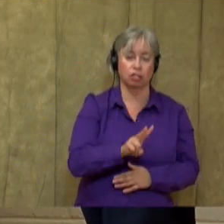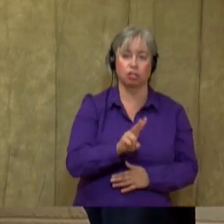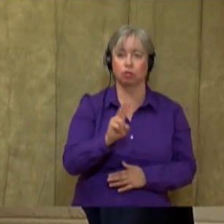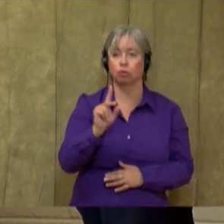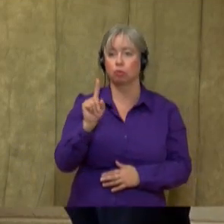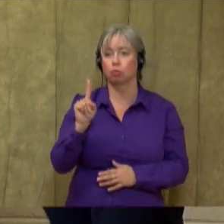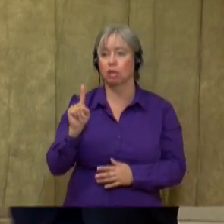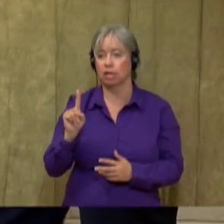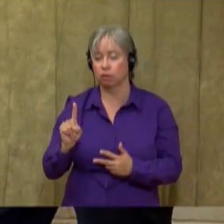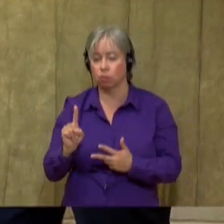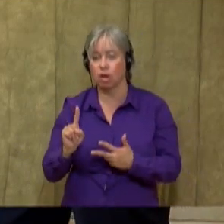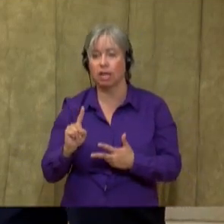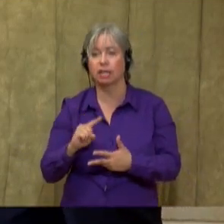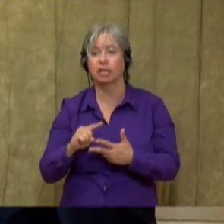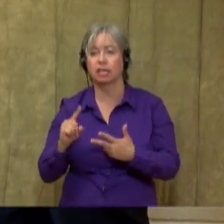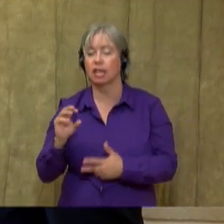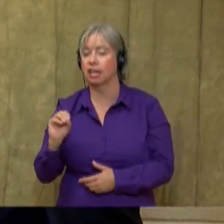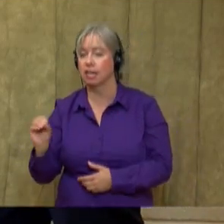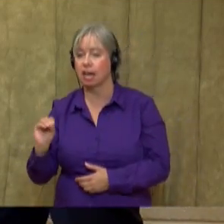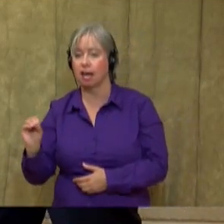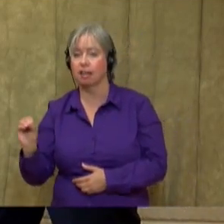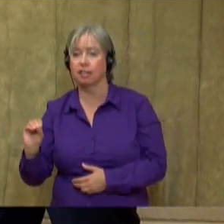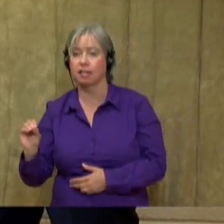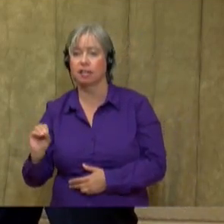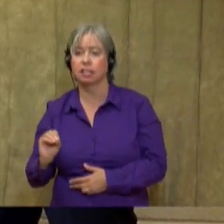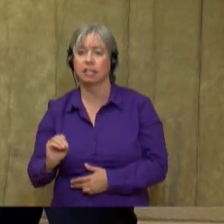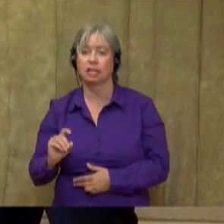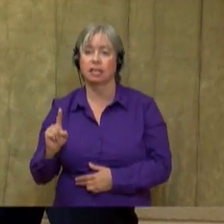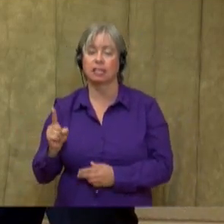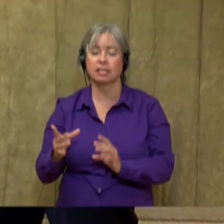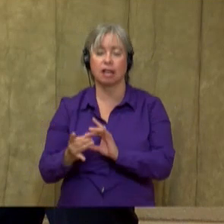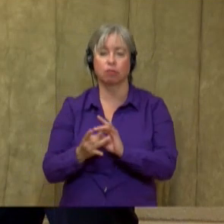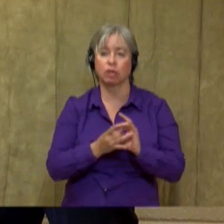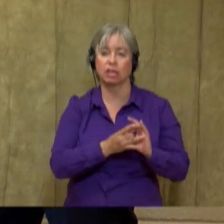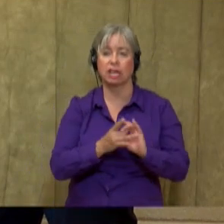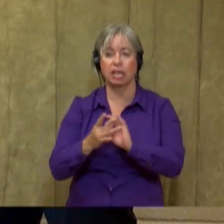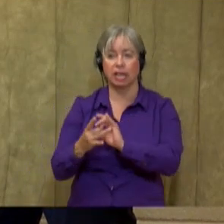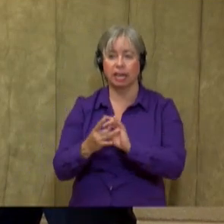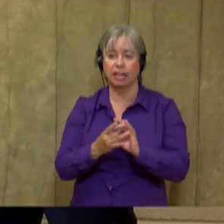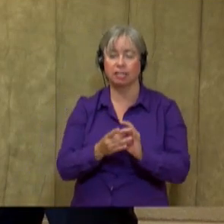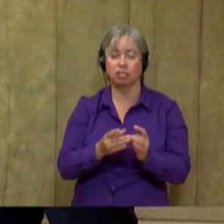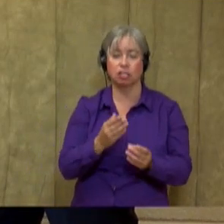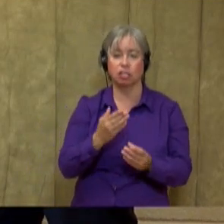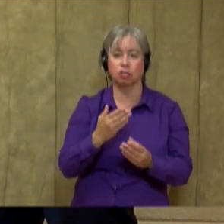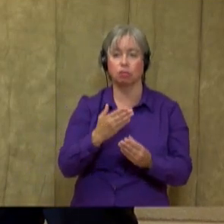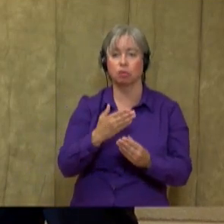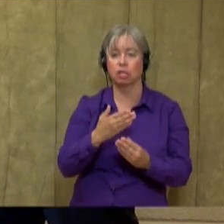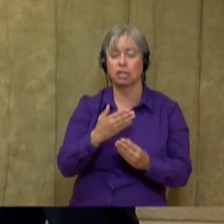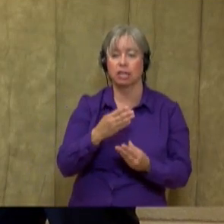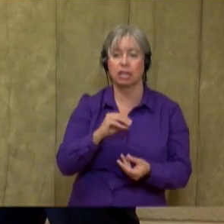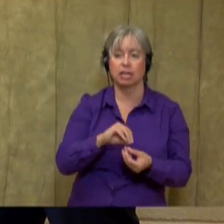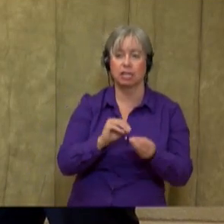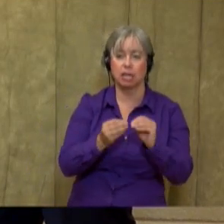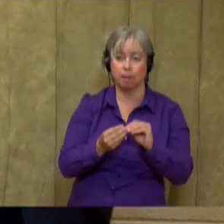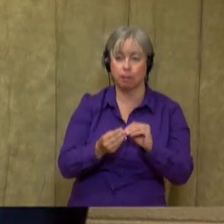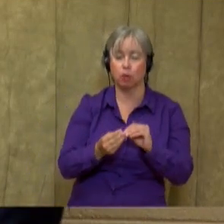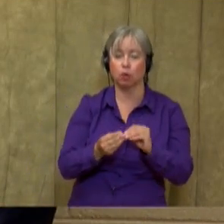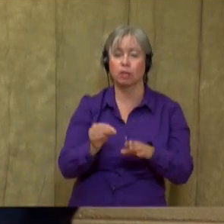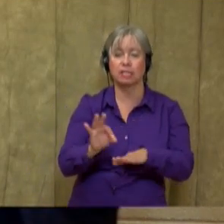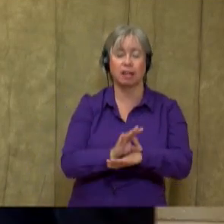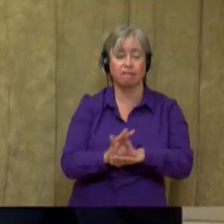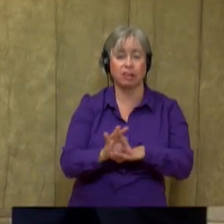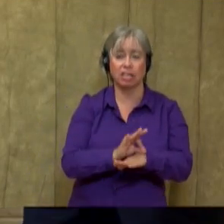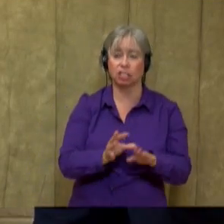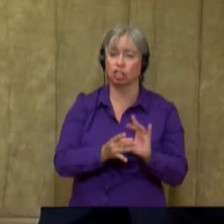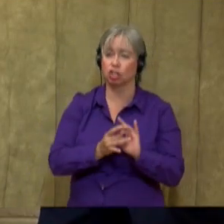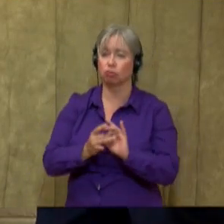face painted, and none painted, is that related at all to the case number? Right? Is this a functional relationship? Is